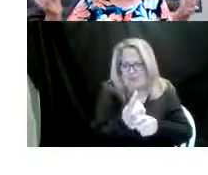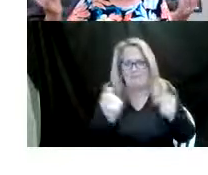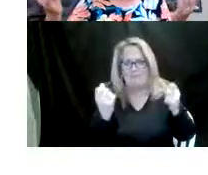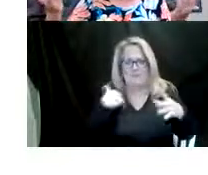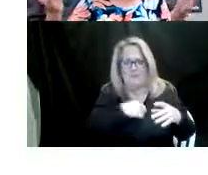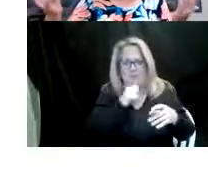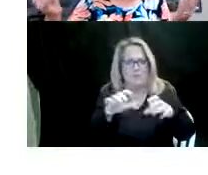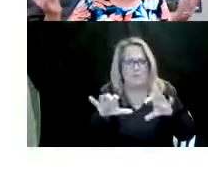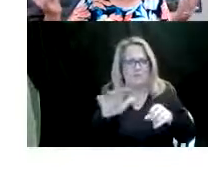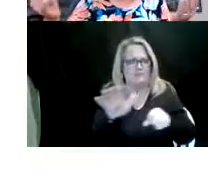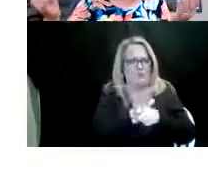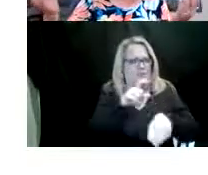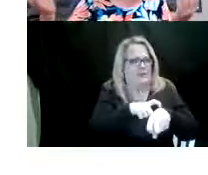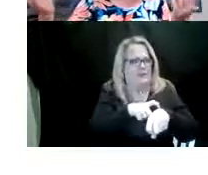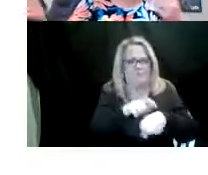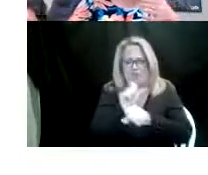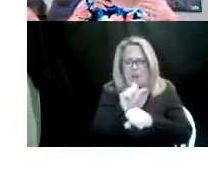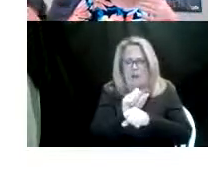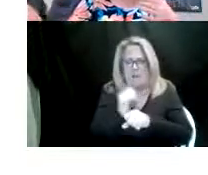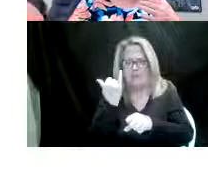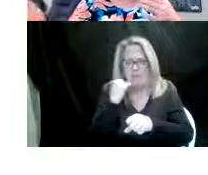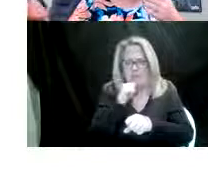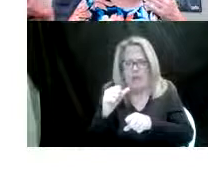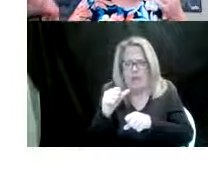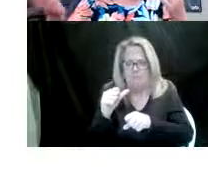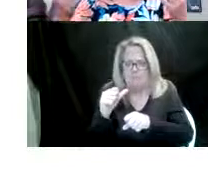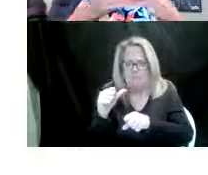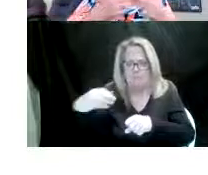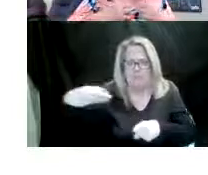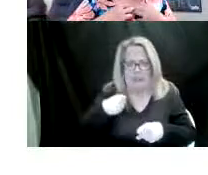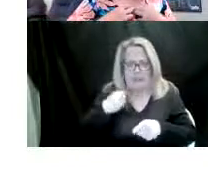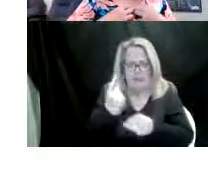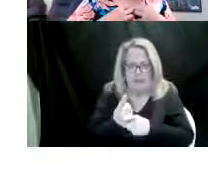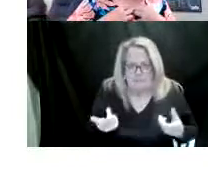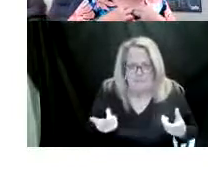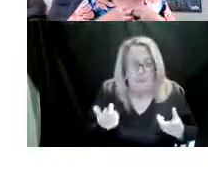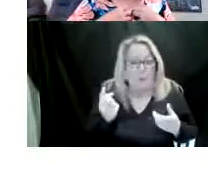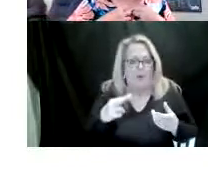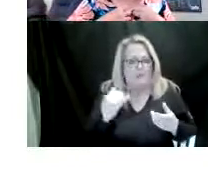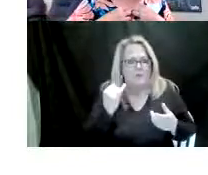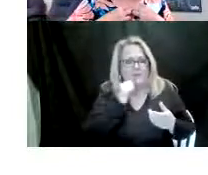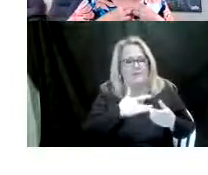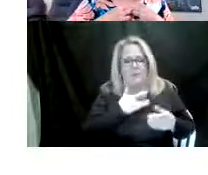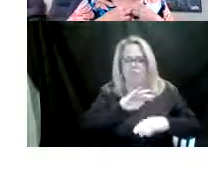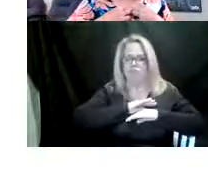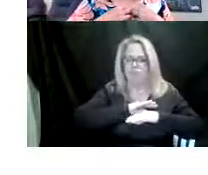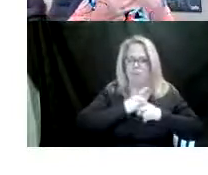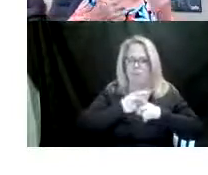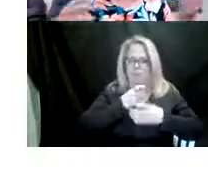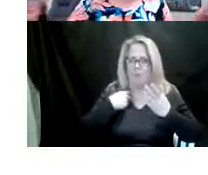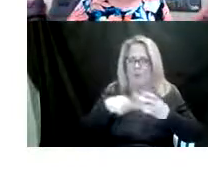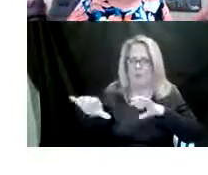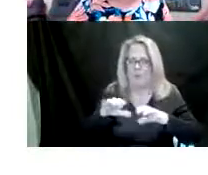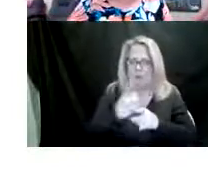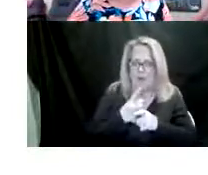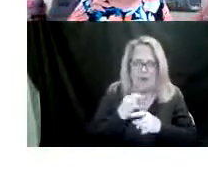do a full-time, very demanding job if there wasn't a paycheck on the other end, or if we didn't feel some sense of satisfaction from what we're doing, or